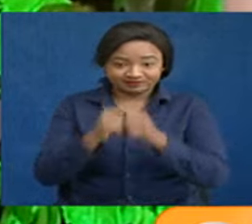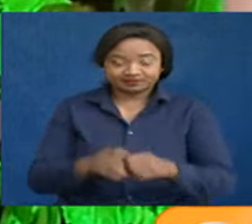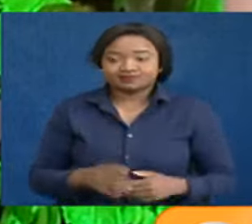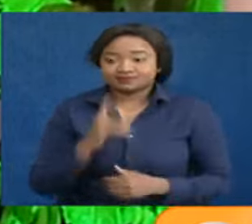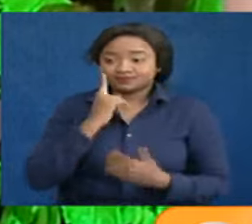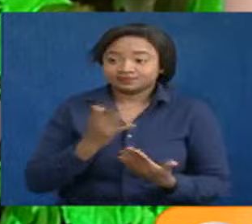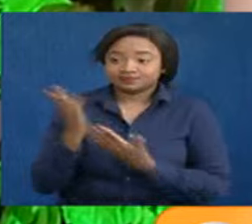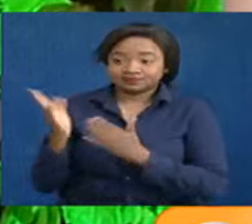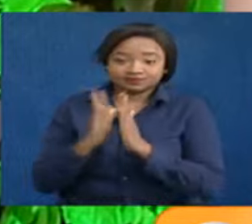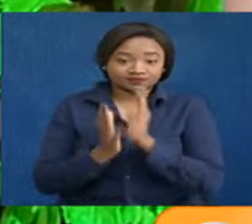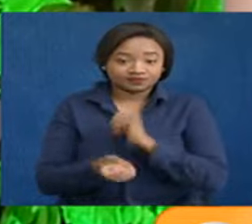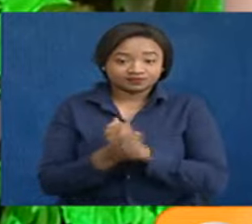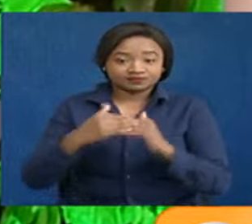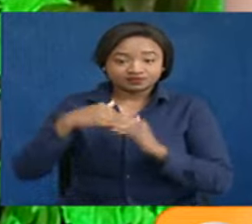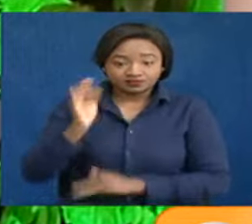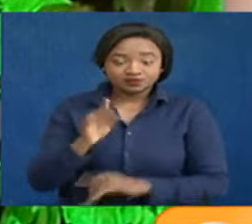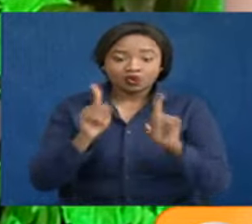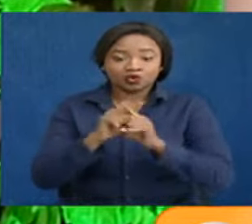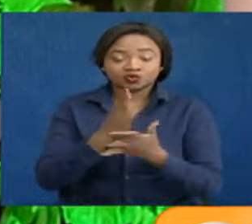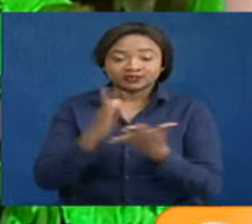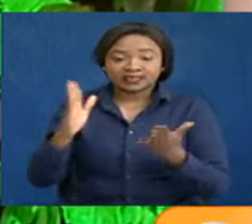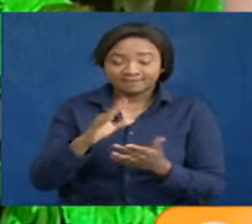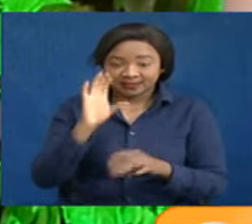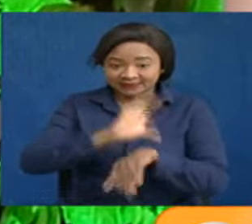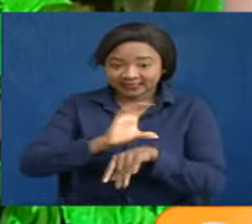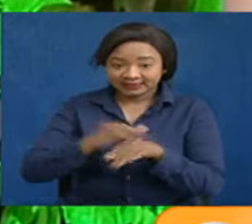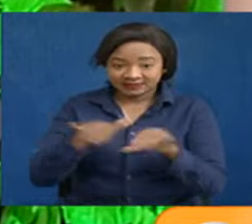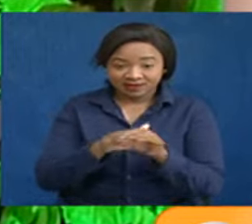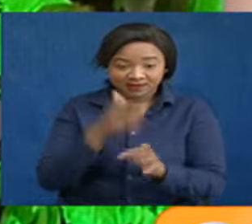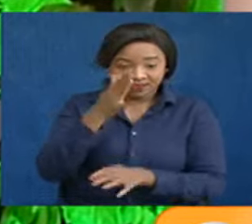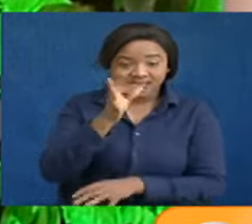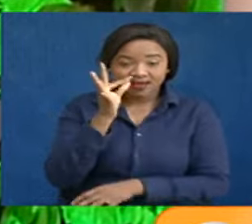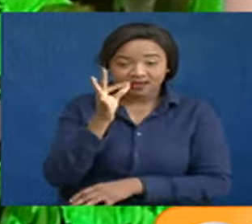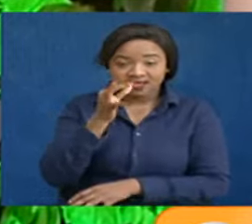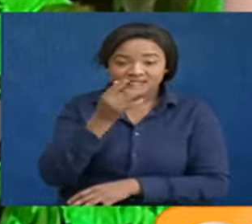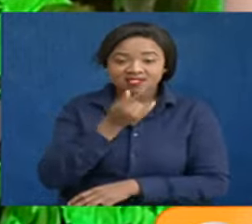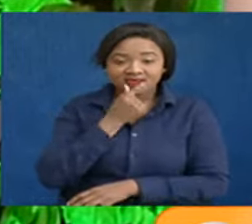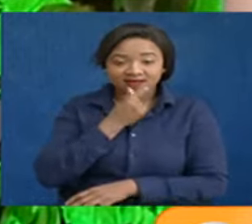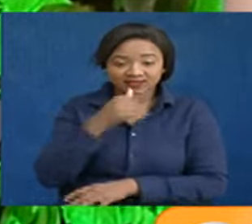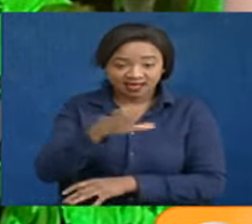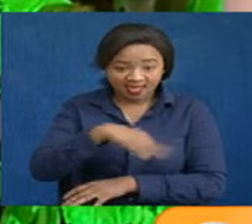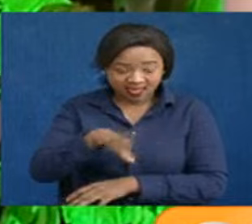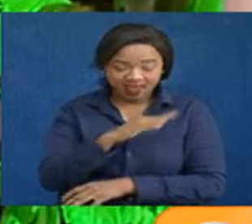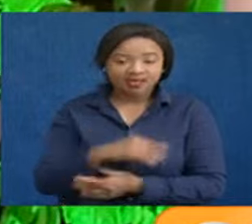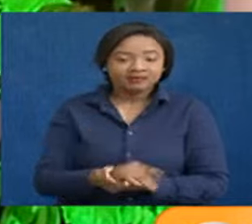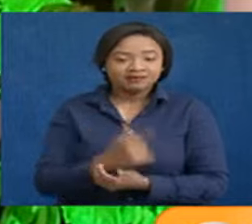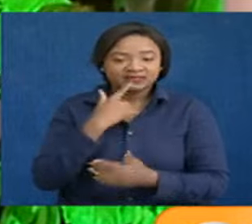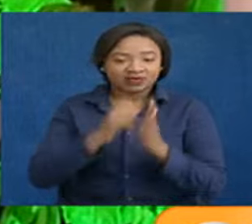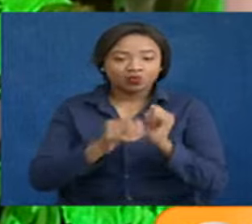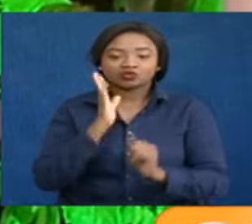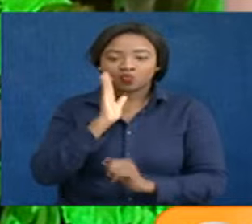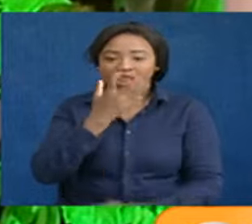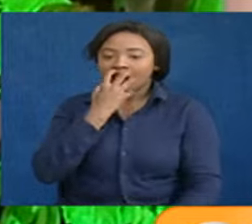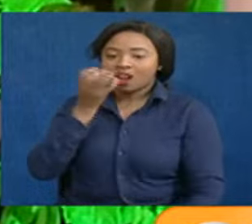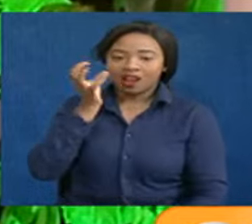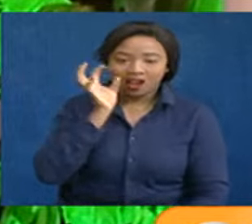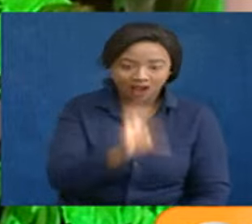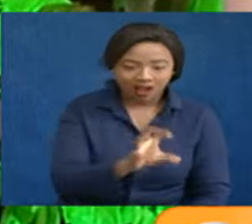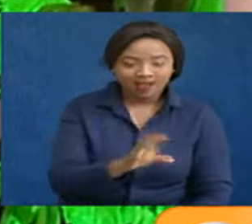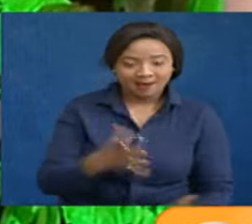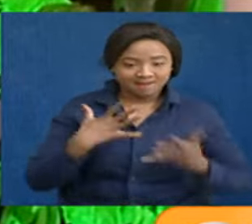now reports, a section of church from Nyanza is threatening to declare a curse to all current individuals siphoning money from public